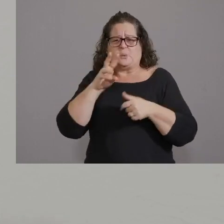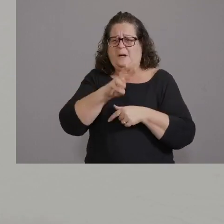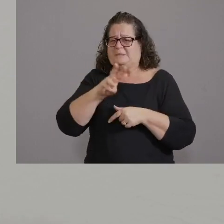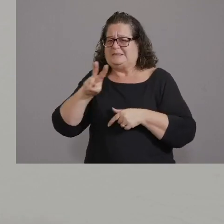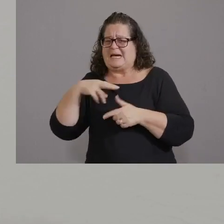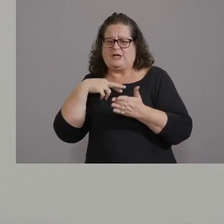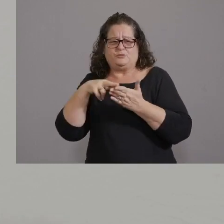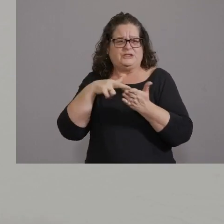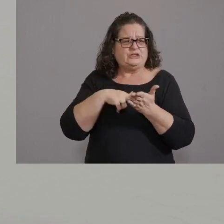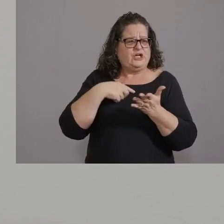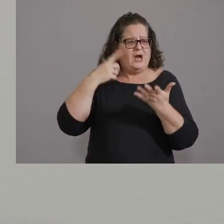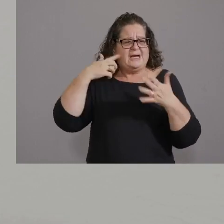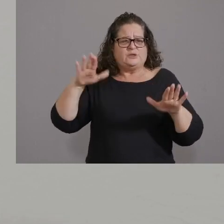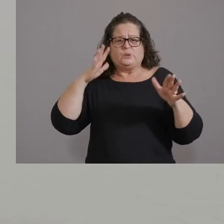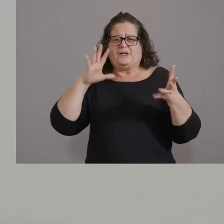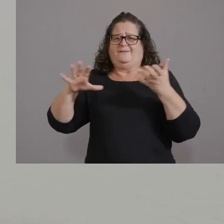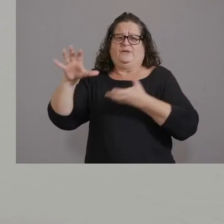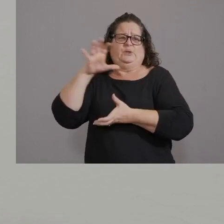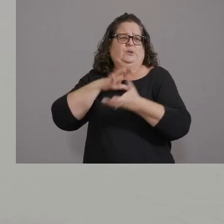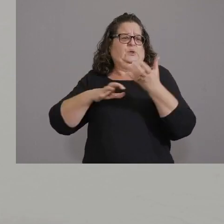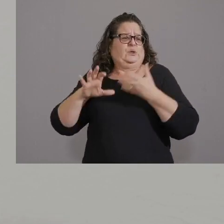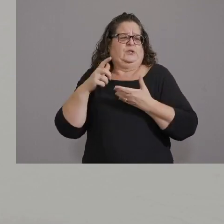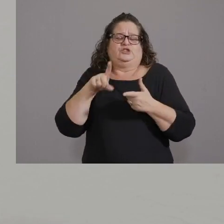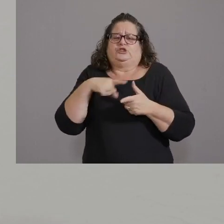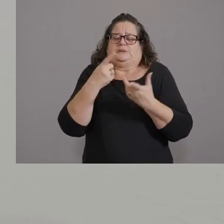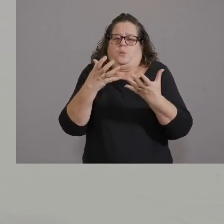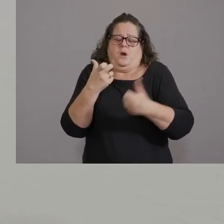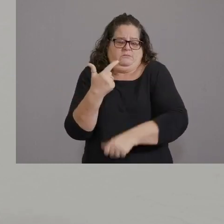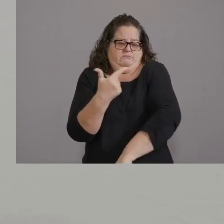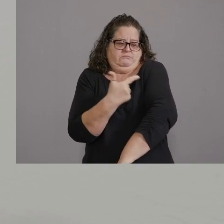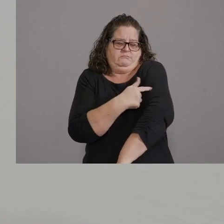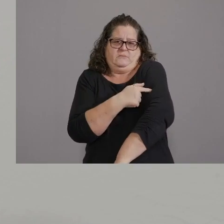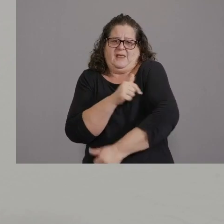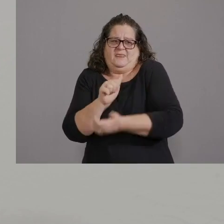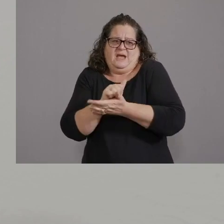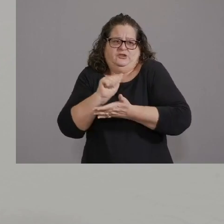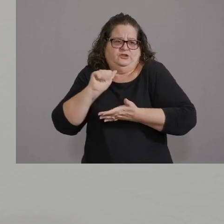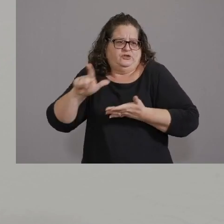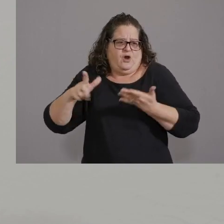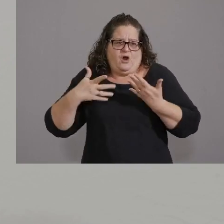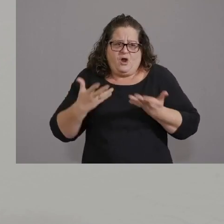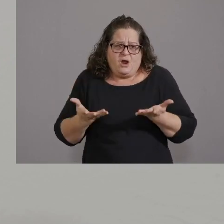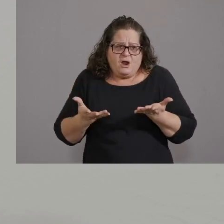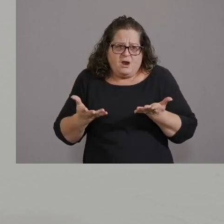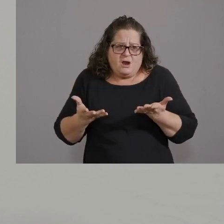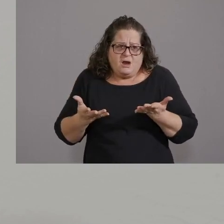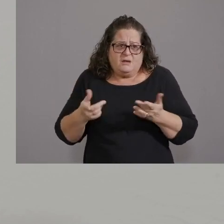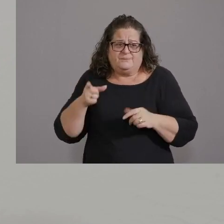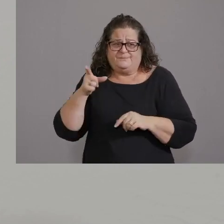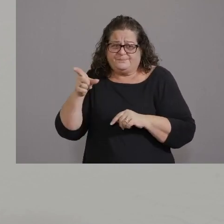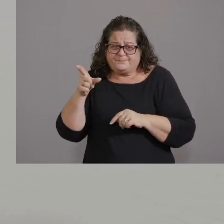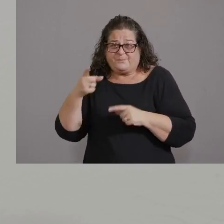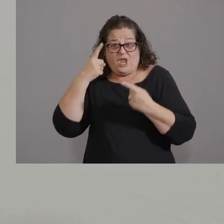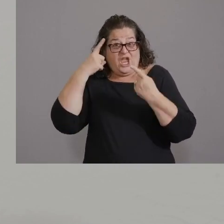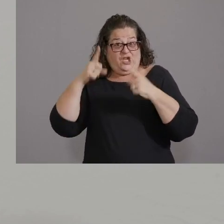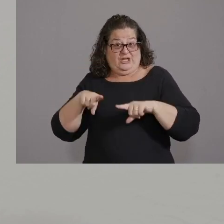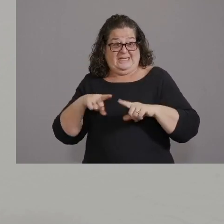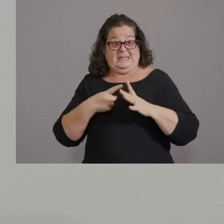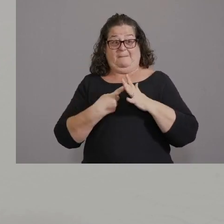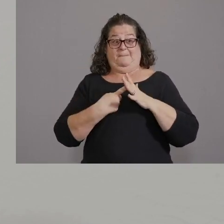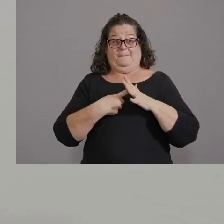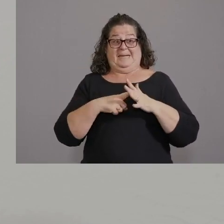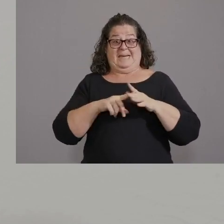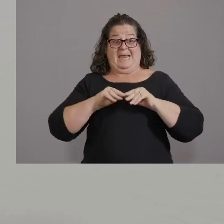Right. Would you agree that at least at the beginning of this rollout for our older population, it was